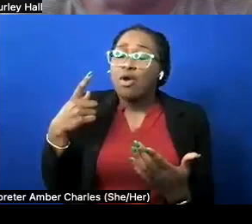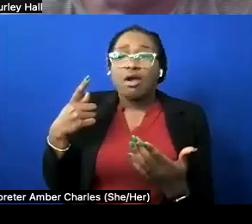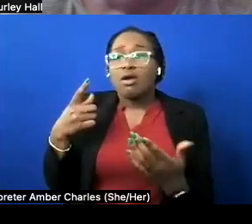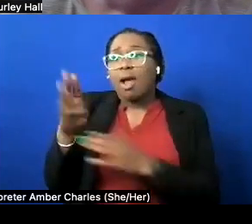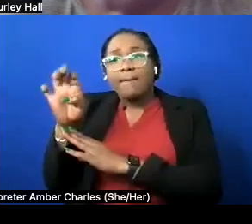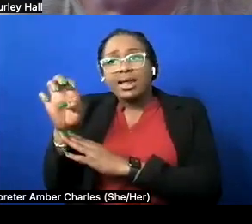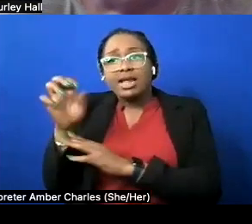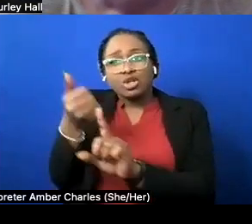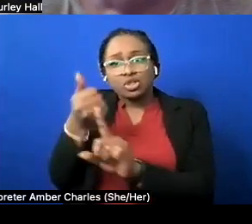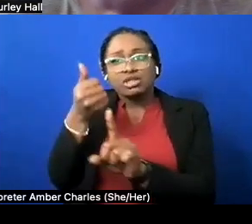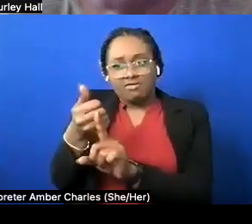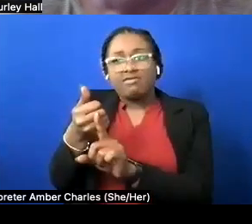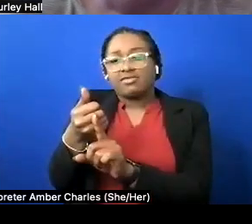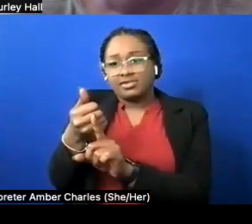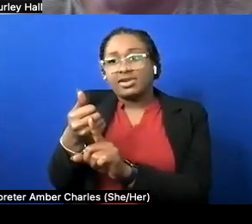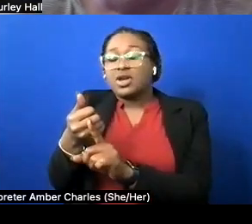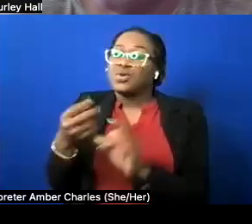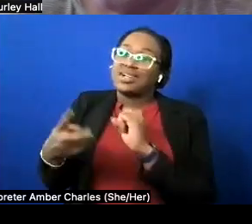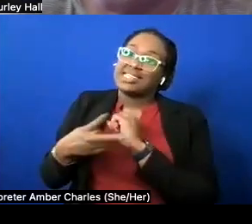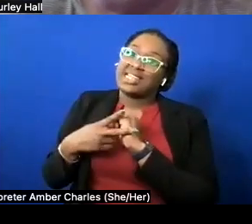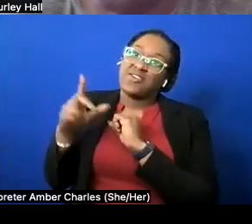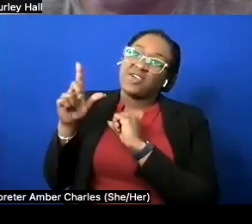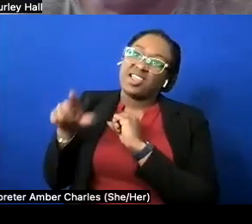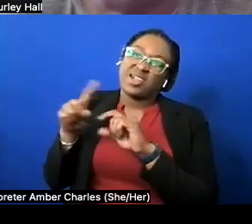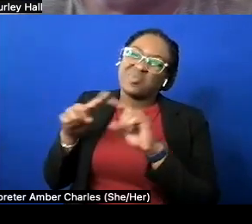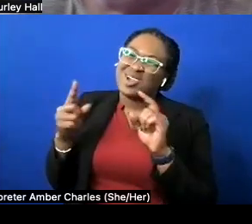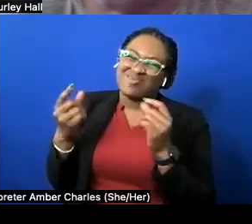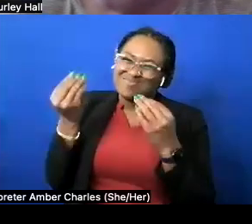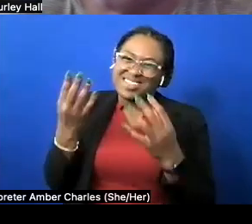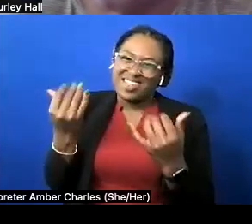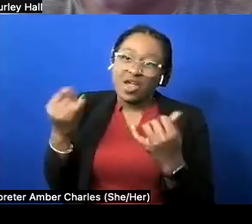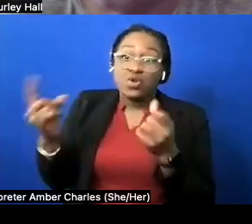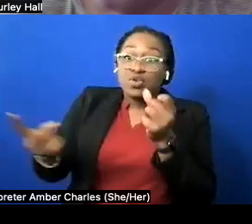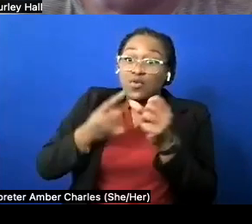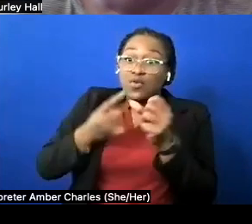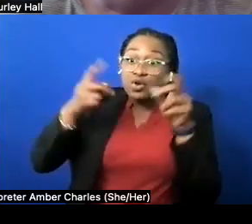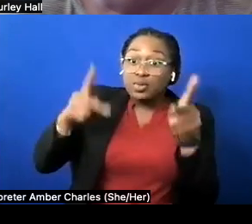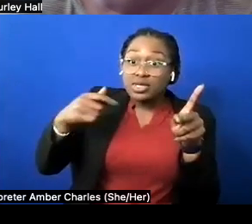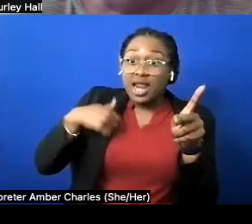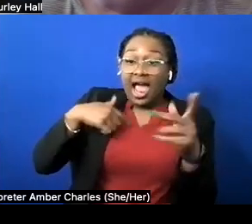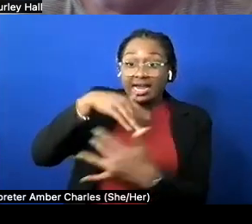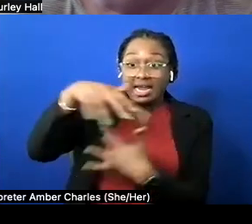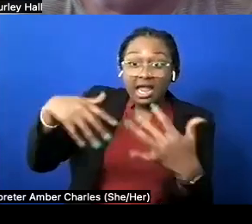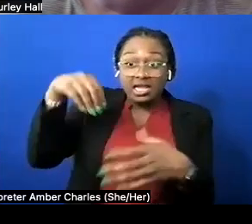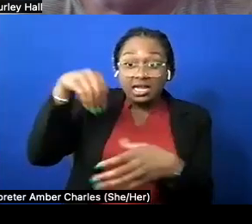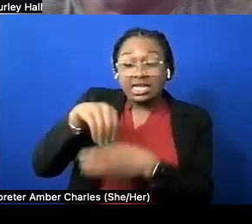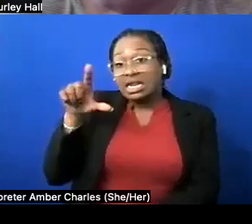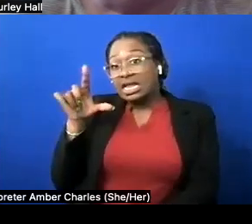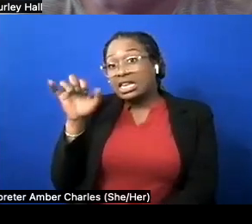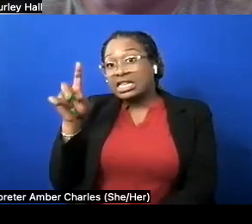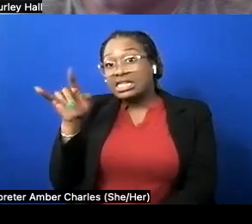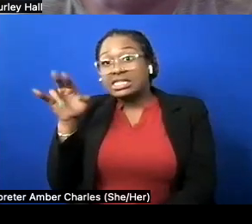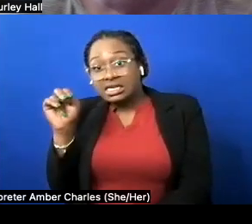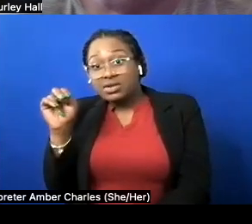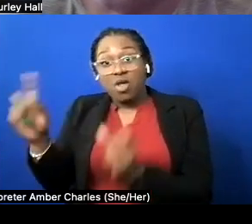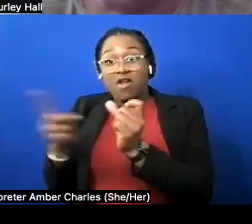And I was going to save this for later, but I want to share it right now is you were one of the first people who I engaged with on LinkedIn when I first started posting